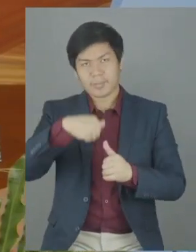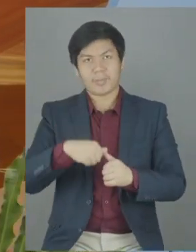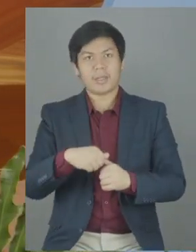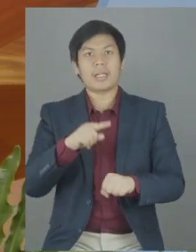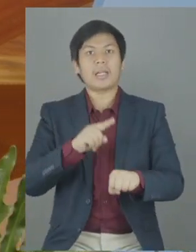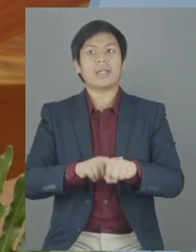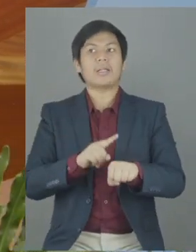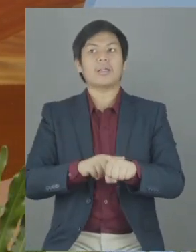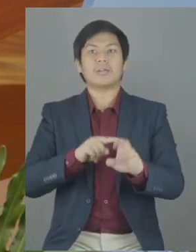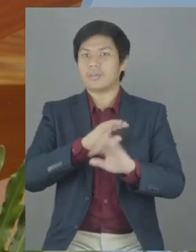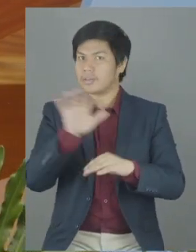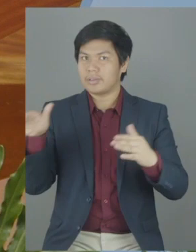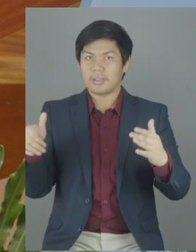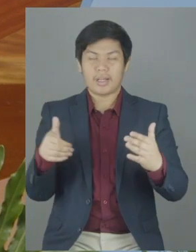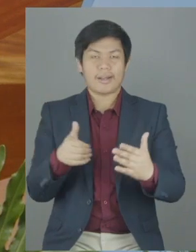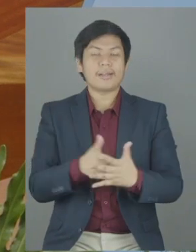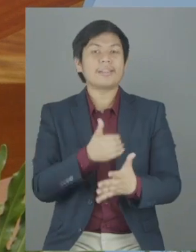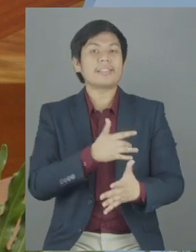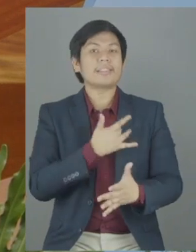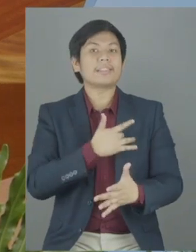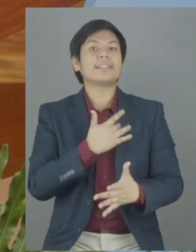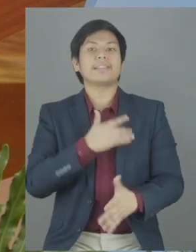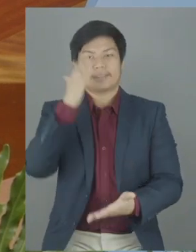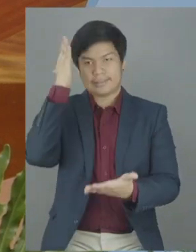time when all these feelings ended.